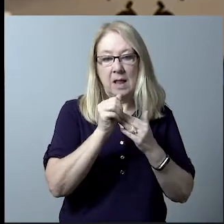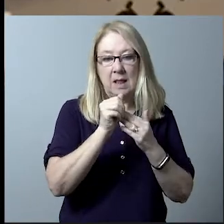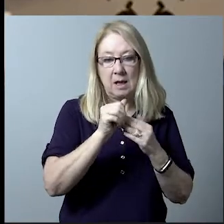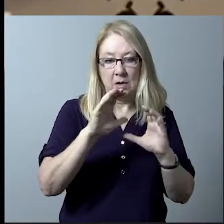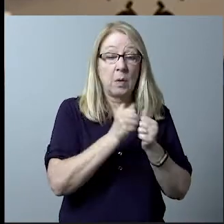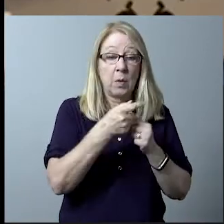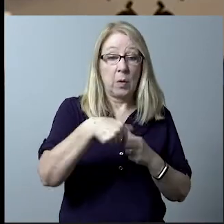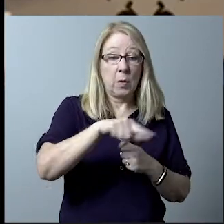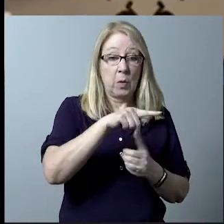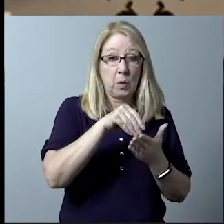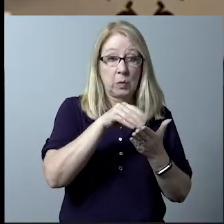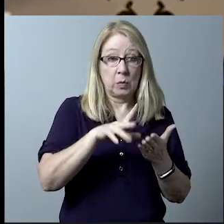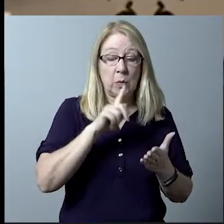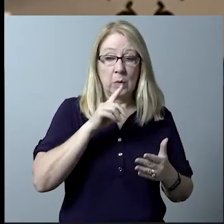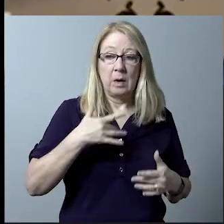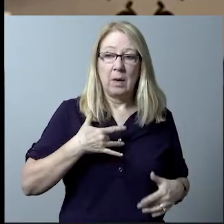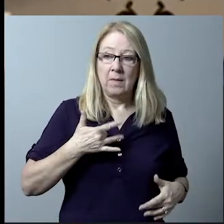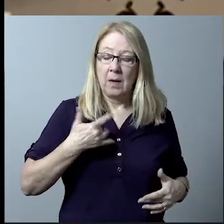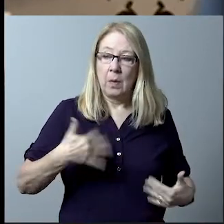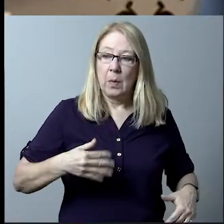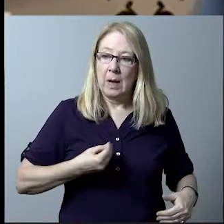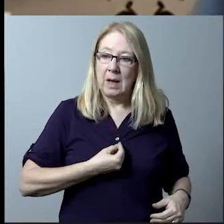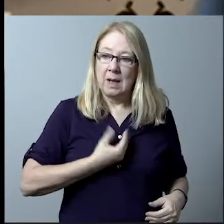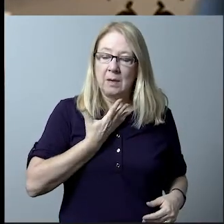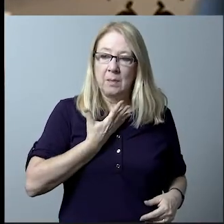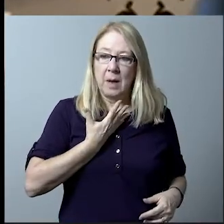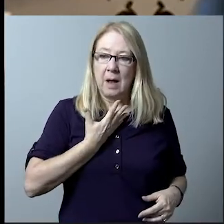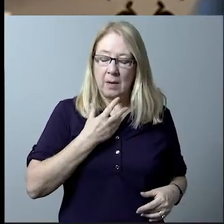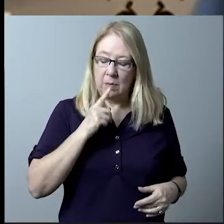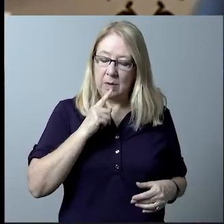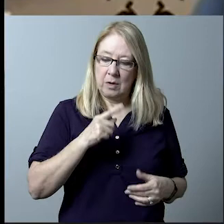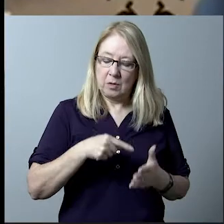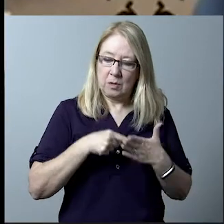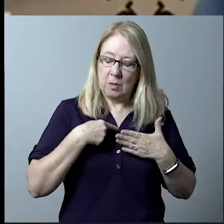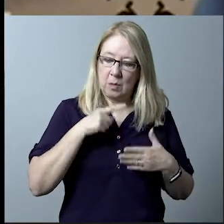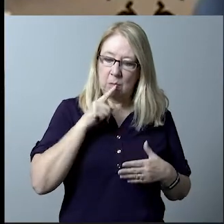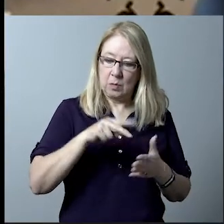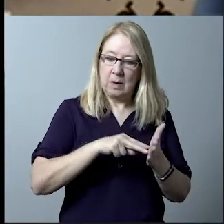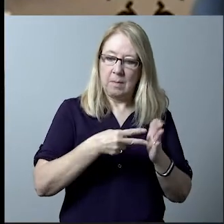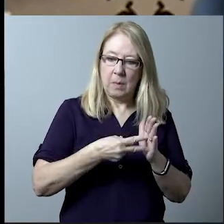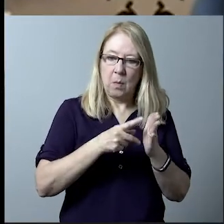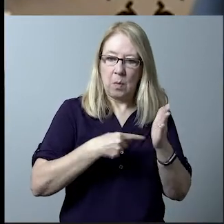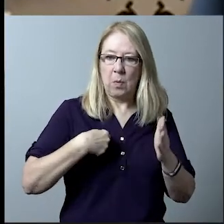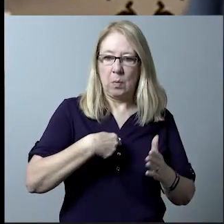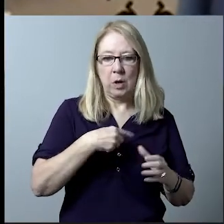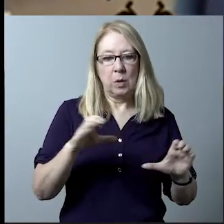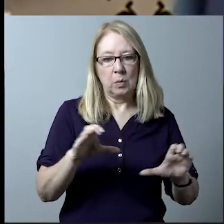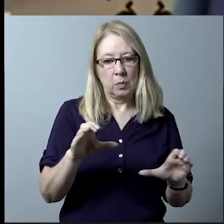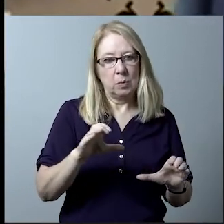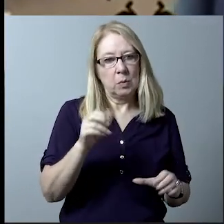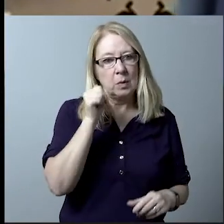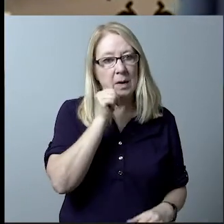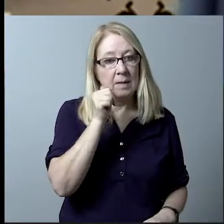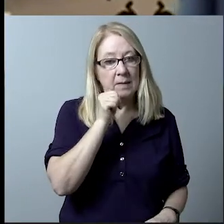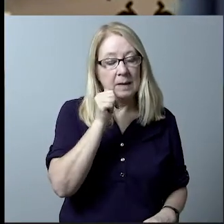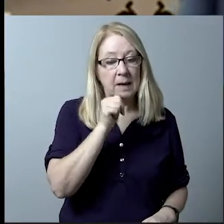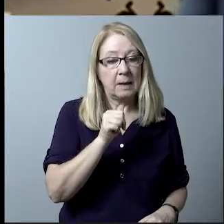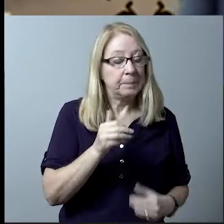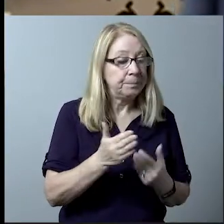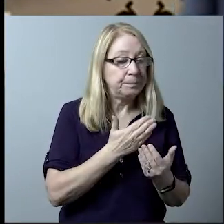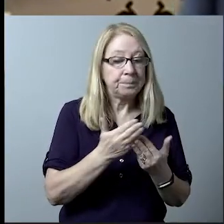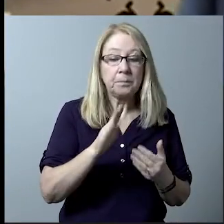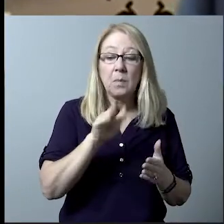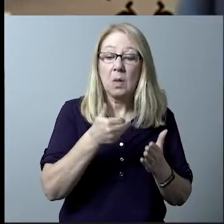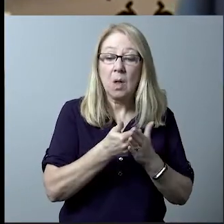class. Speaking with these students inspires me. It reminds me of the true meaning of the work we do every